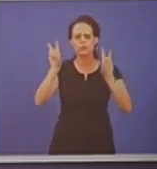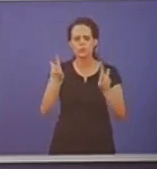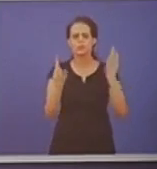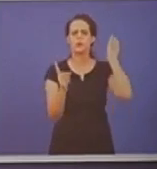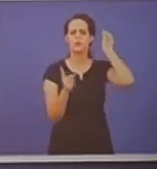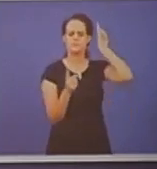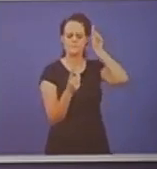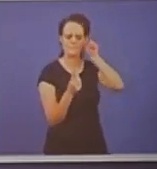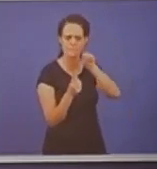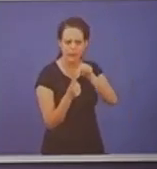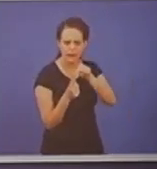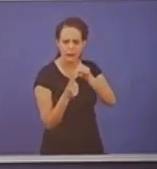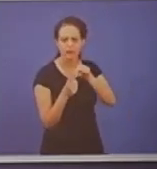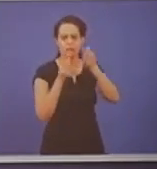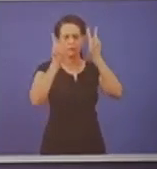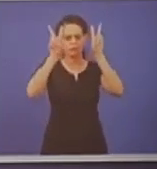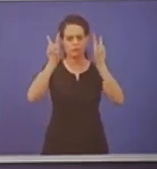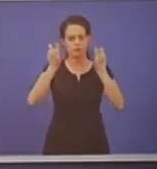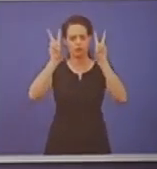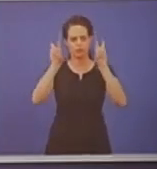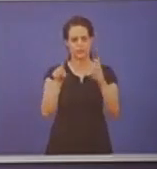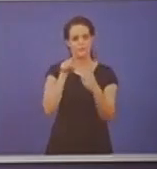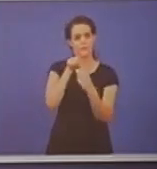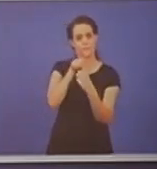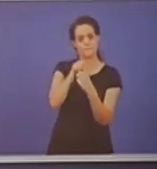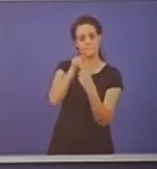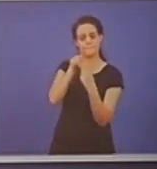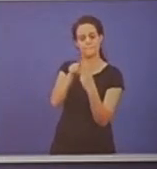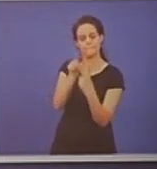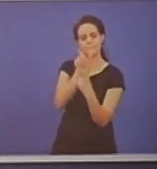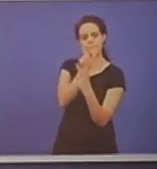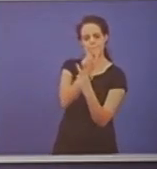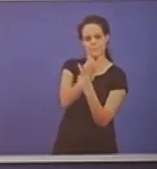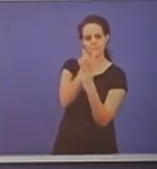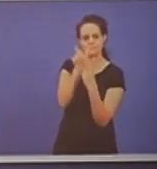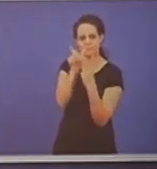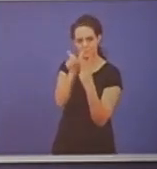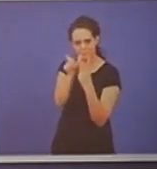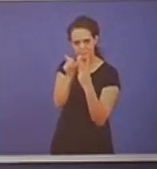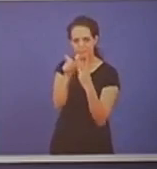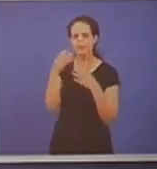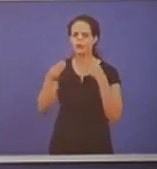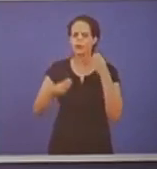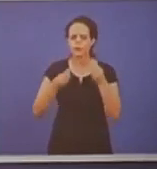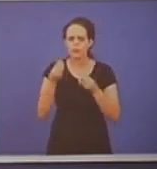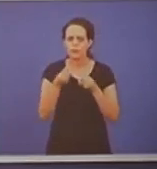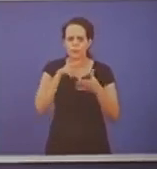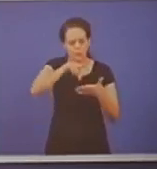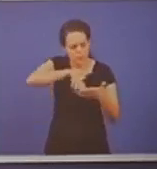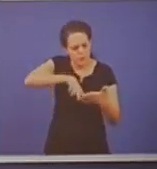So what is the main subject that we can take in two words?